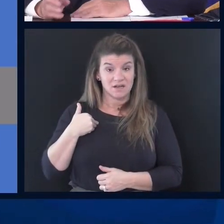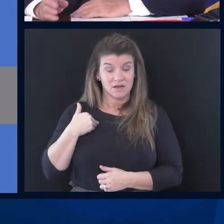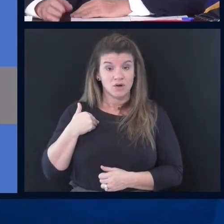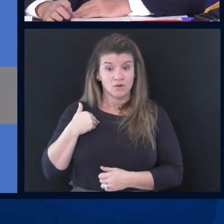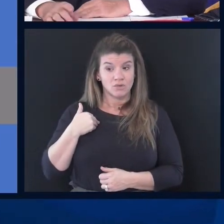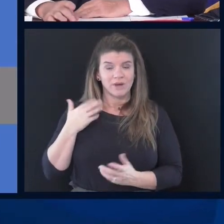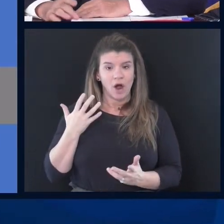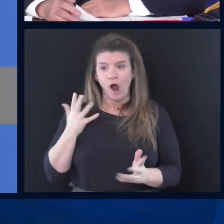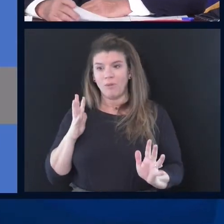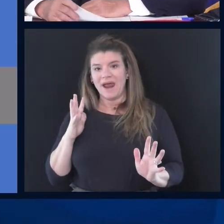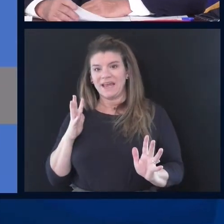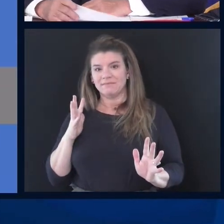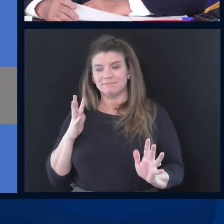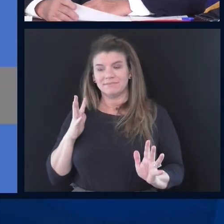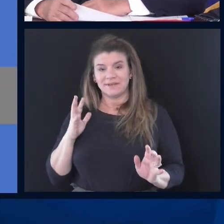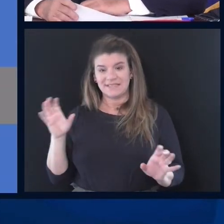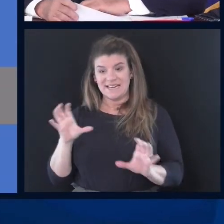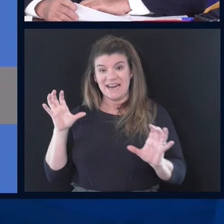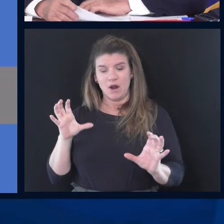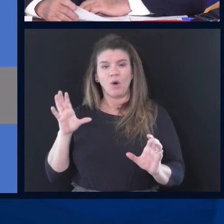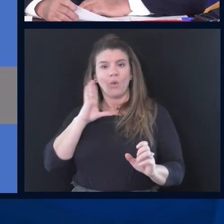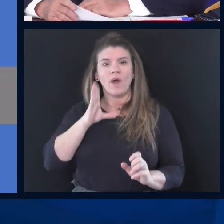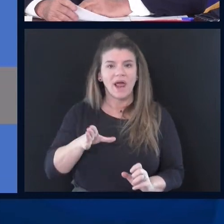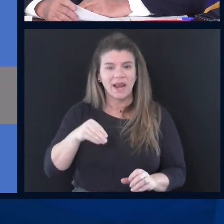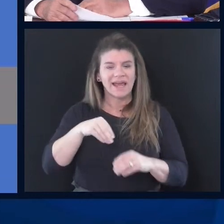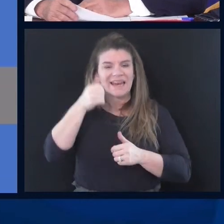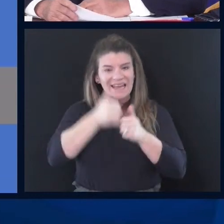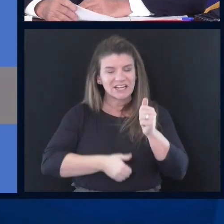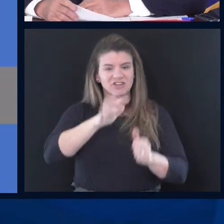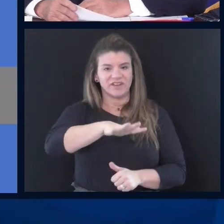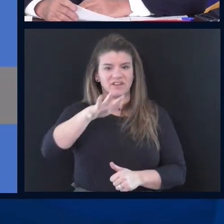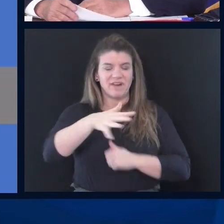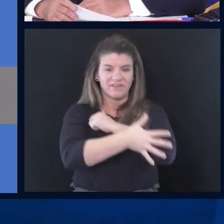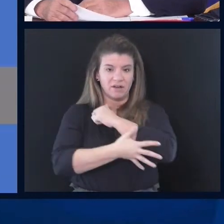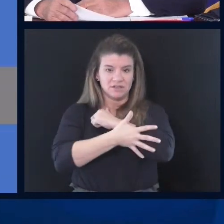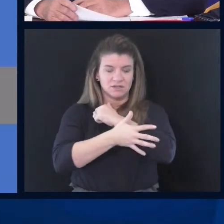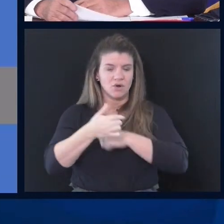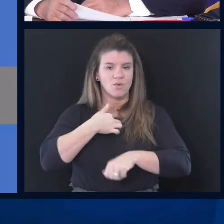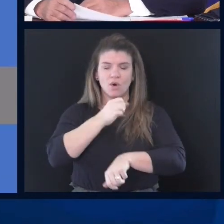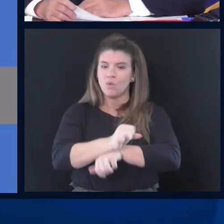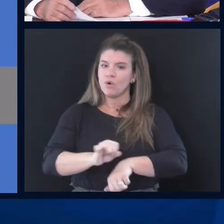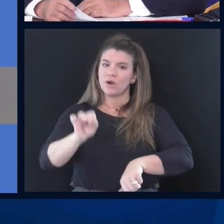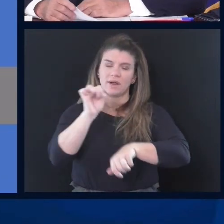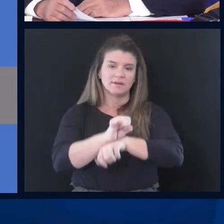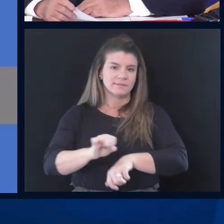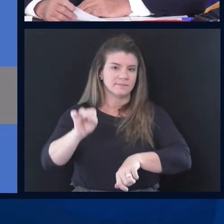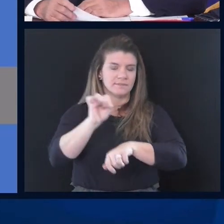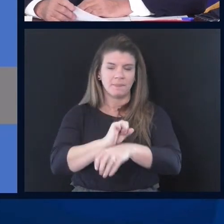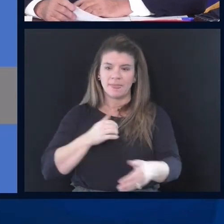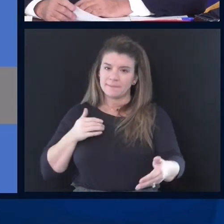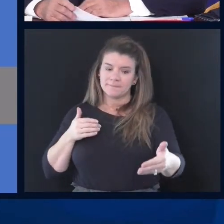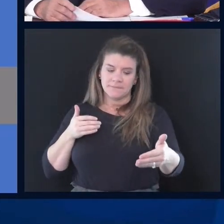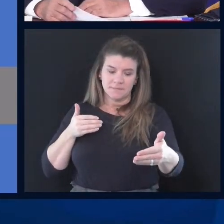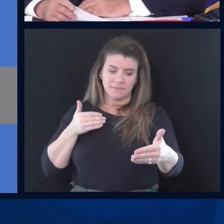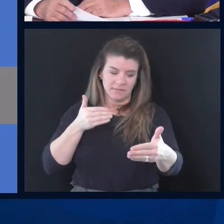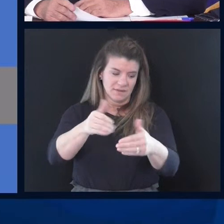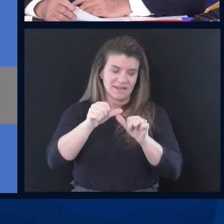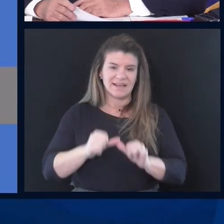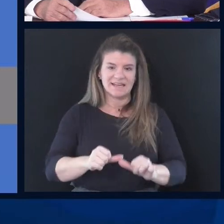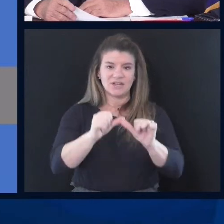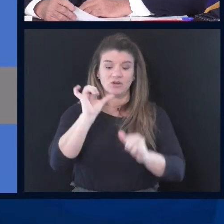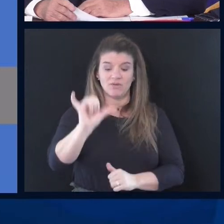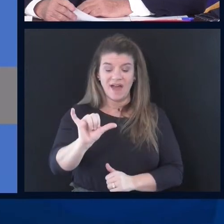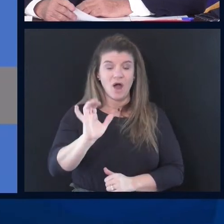already held clinics in all 55 counties, and we're working towards, continuing to do that.